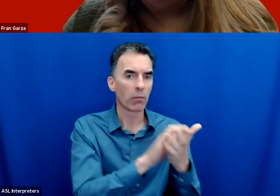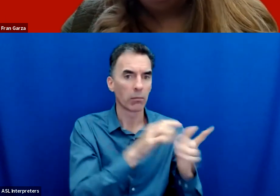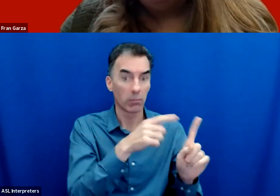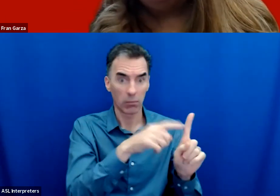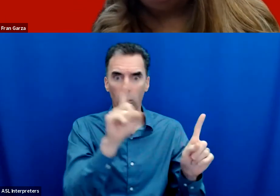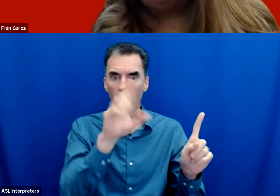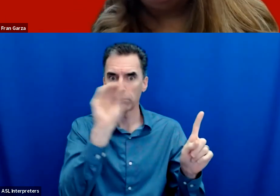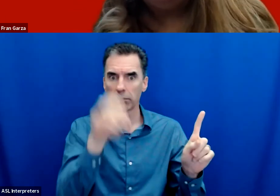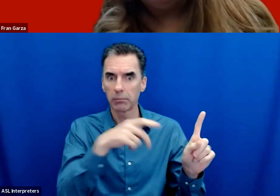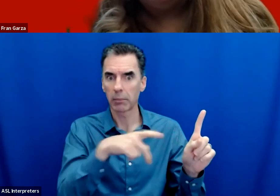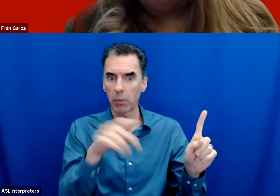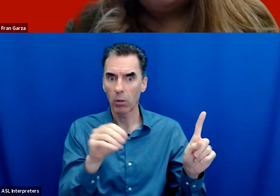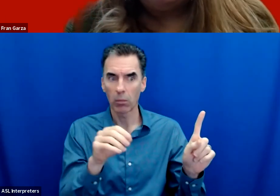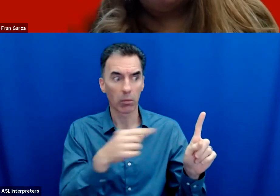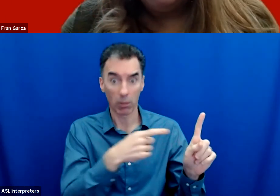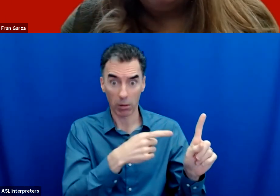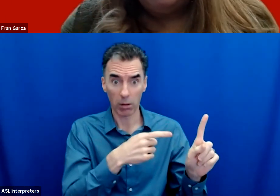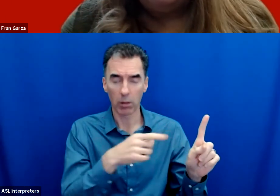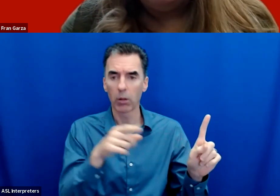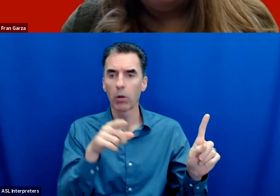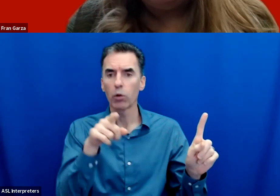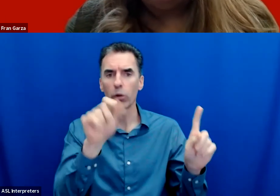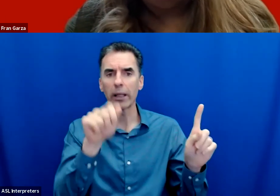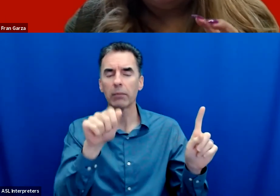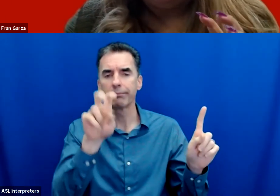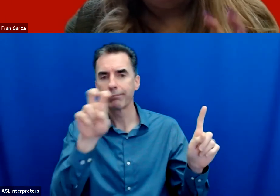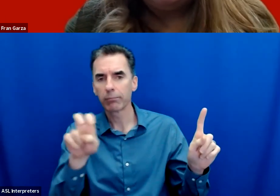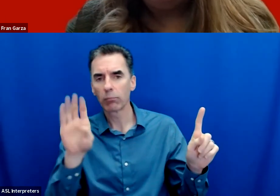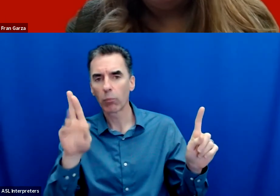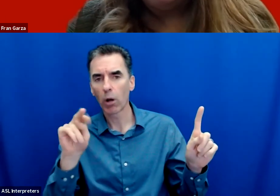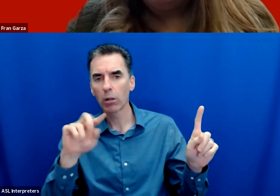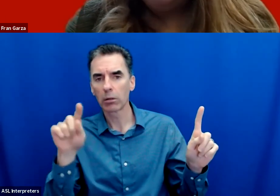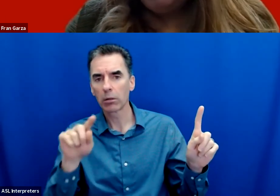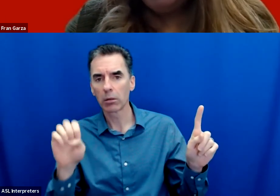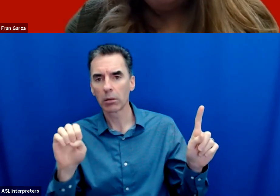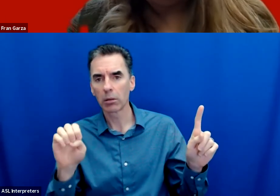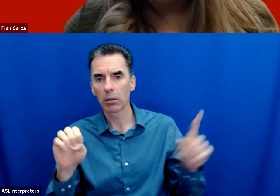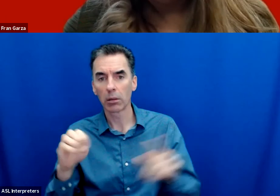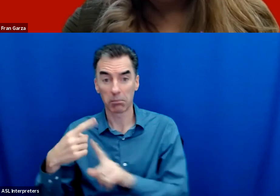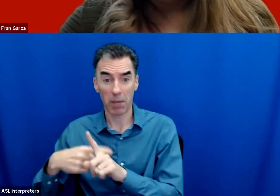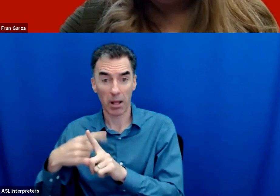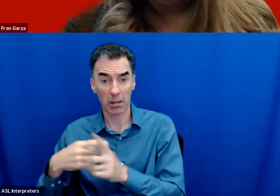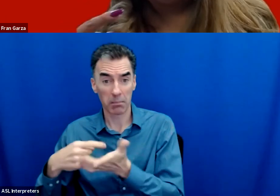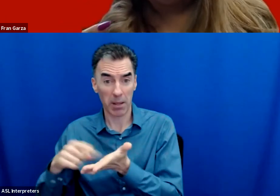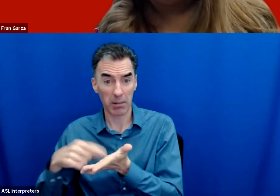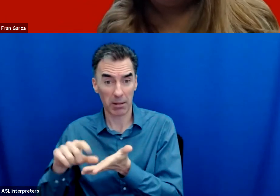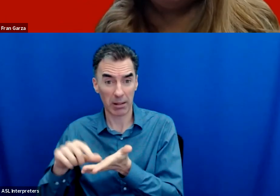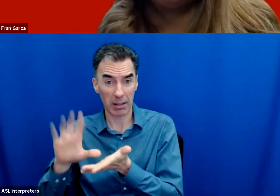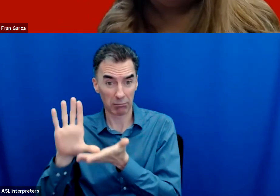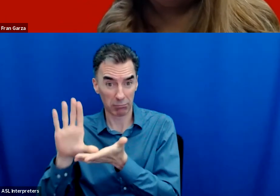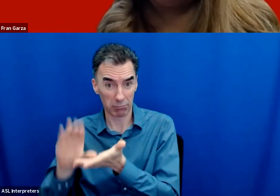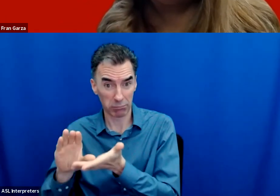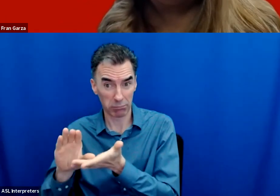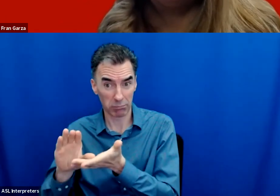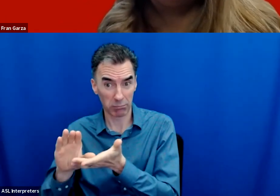plan, mhm, you can enroll on the bronze plan, and that way you're paying less in premium, but yet your